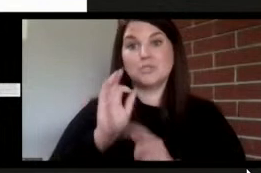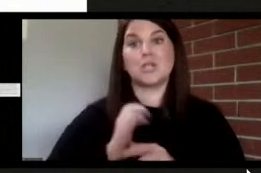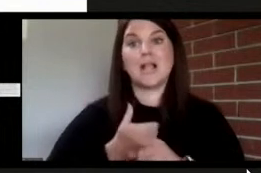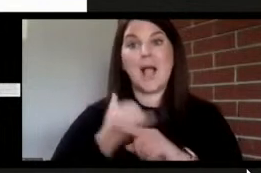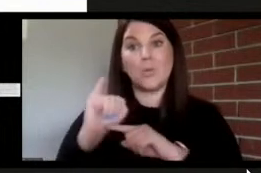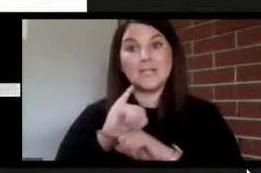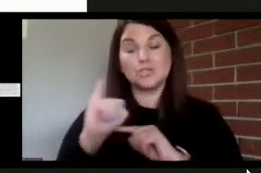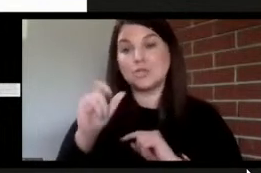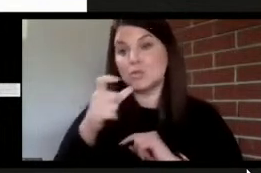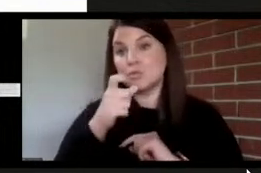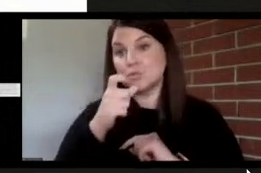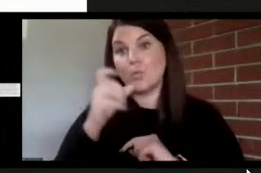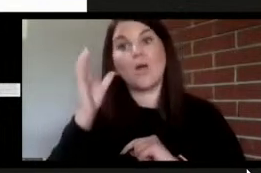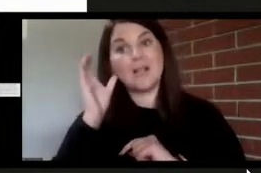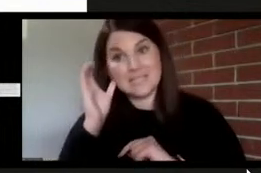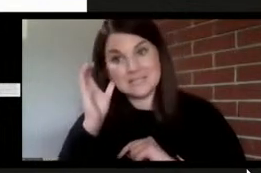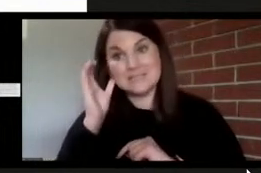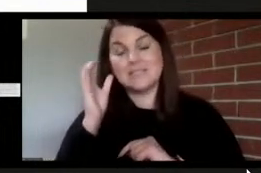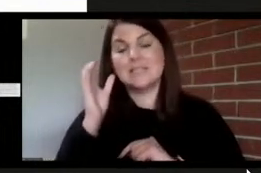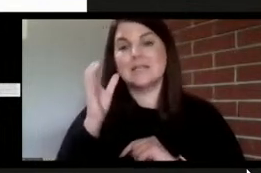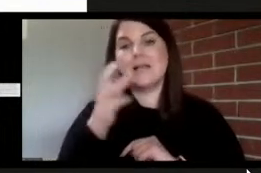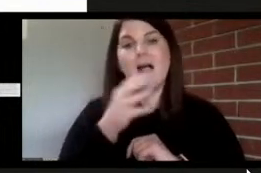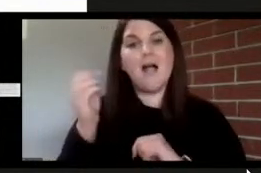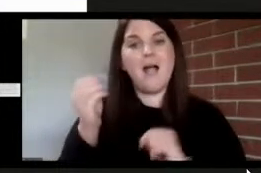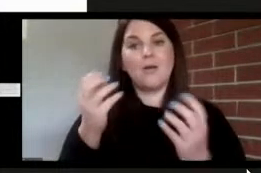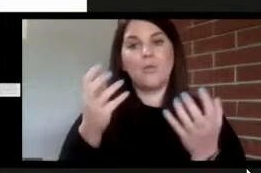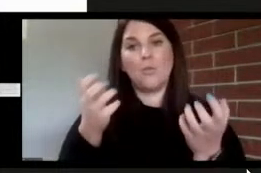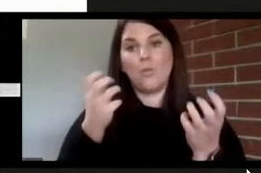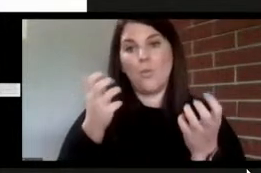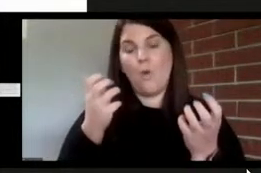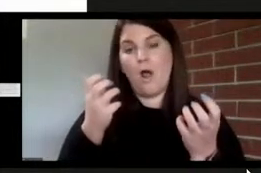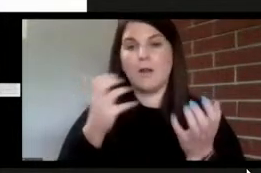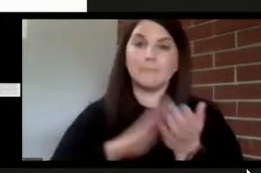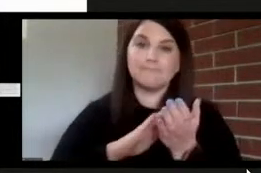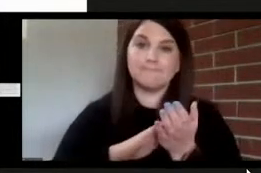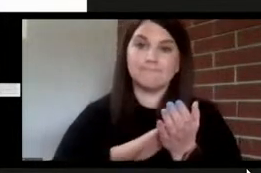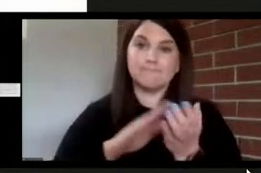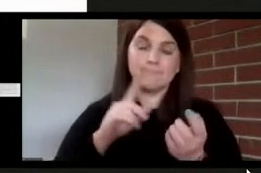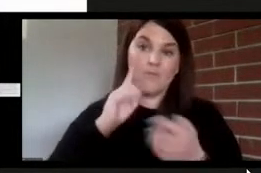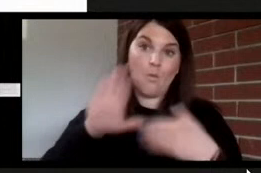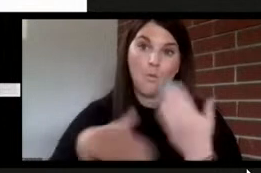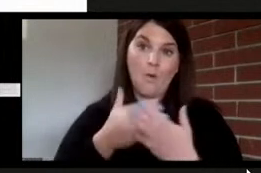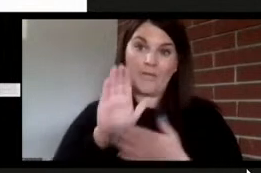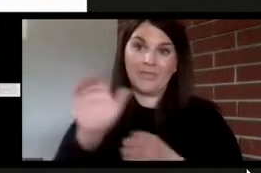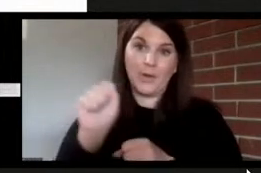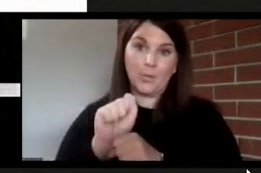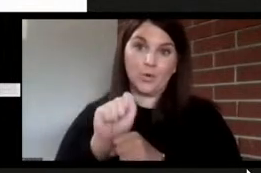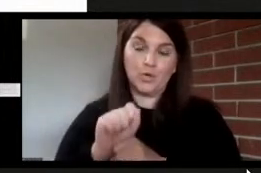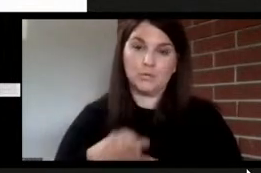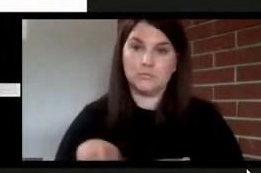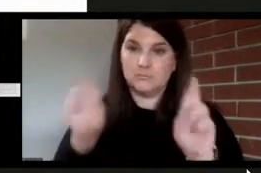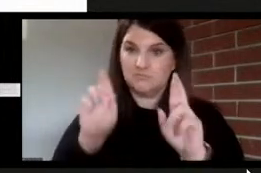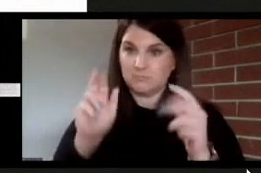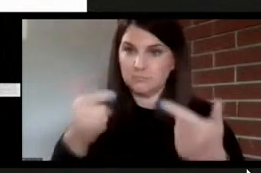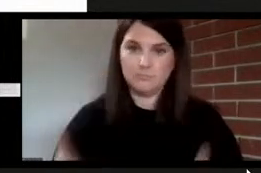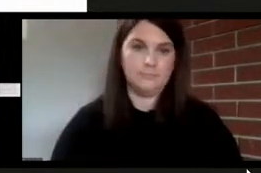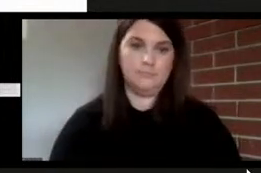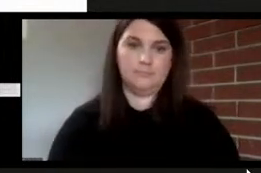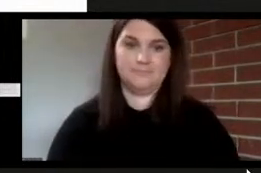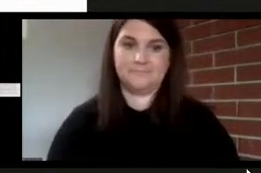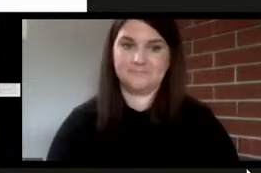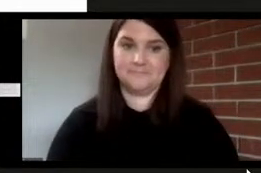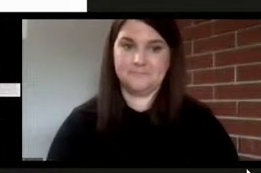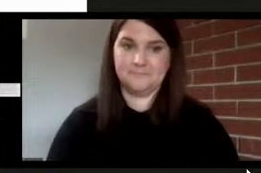who are listening. And we just want to do kudos for all the work that you put into this. And